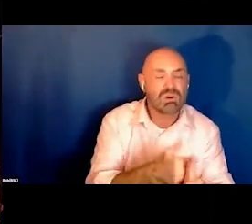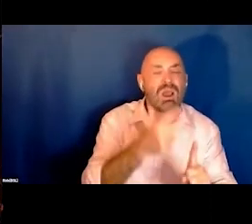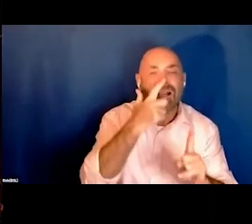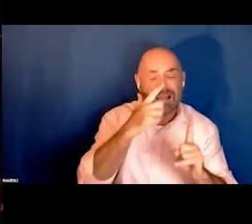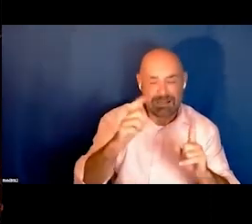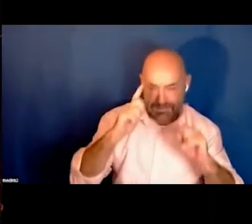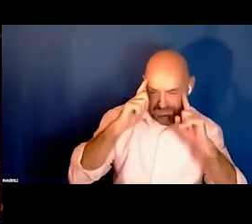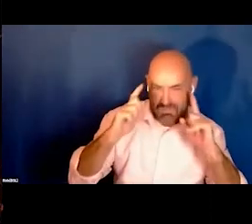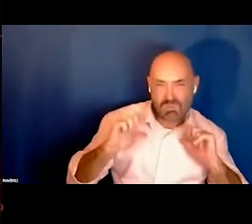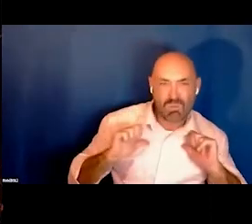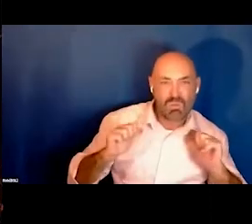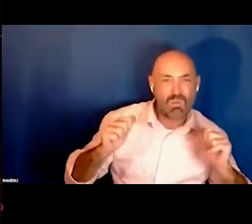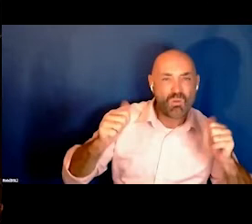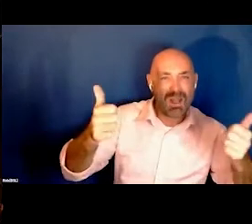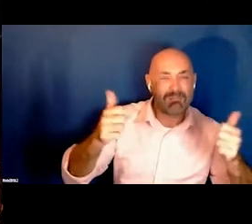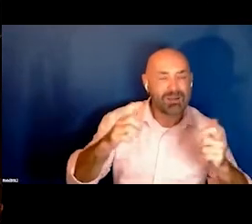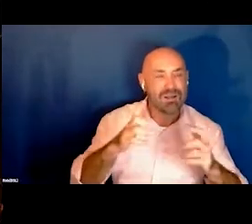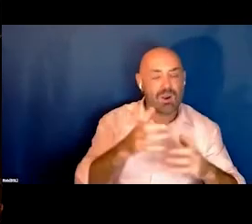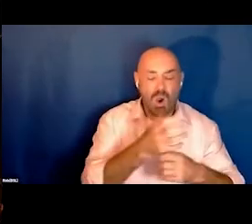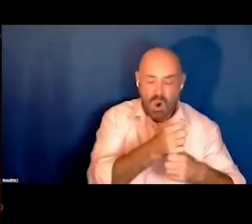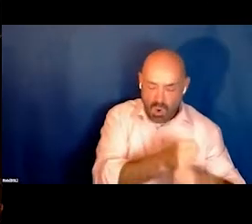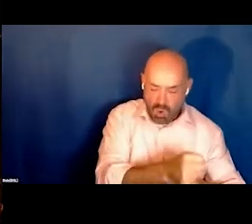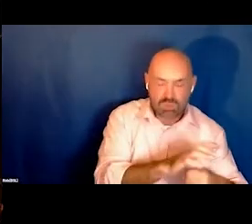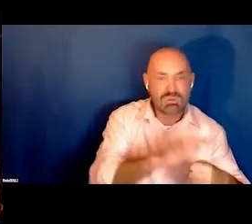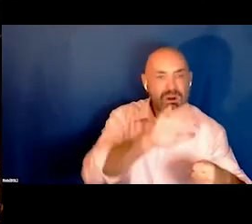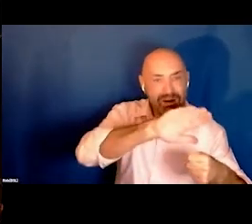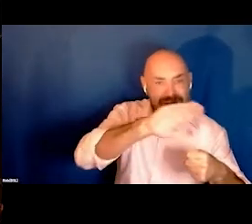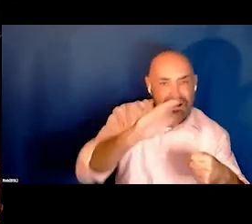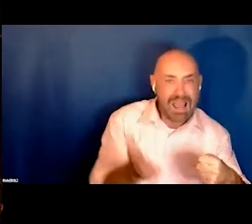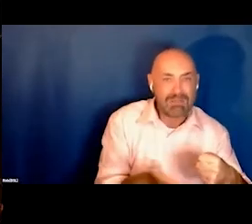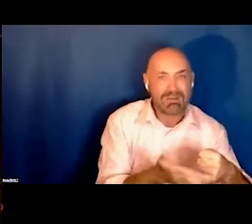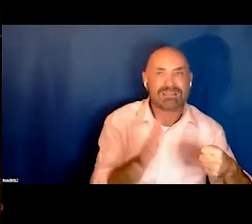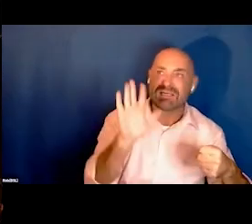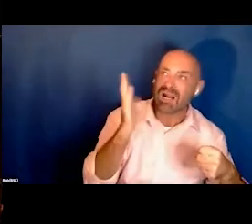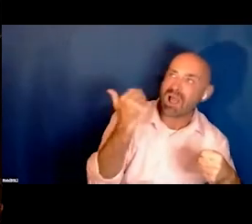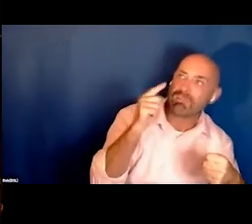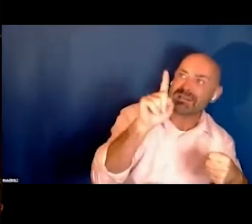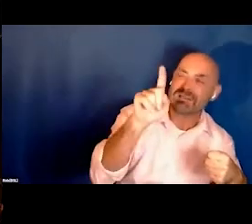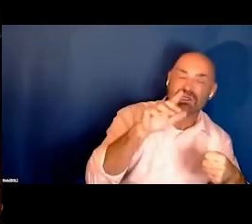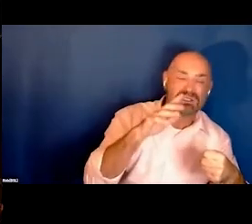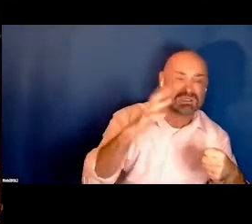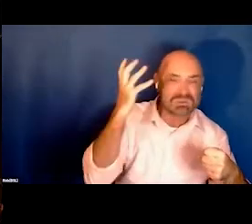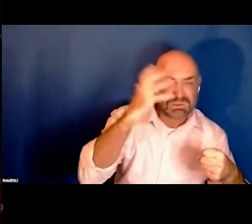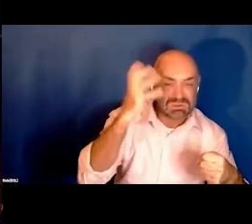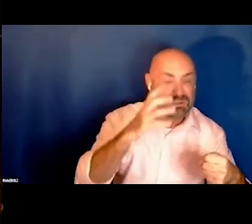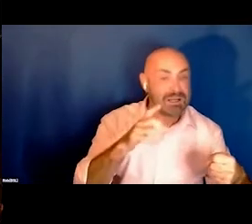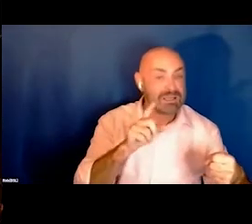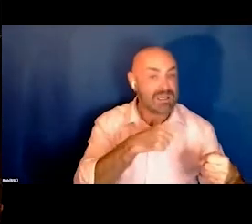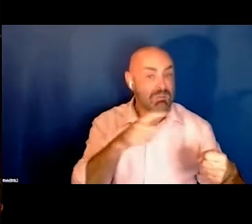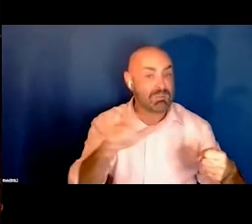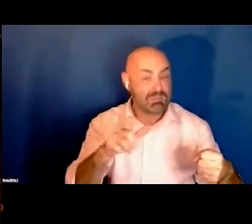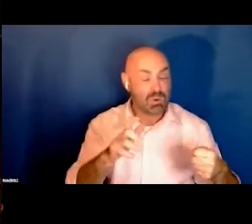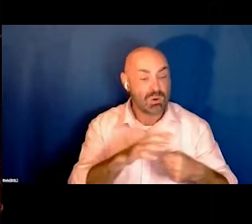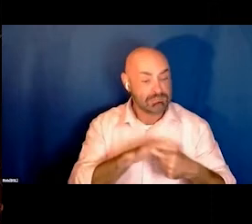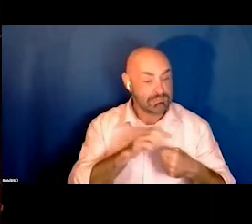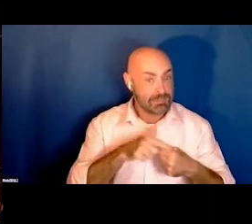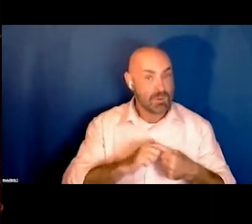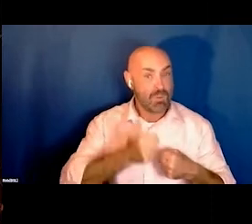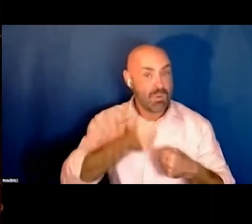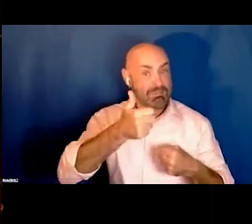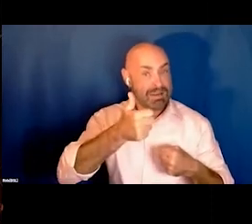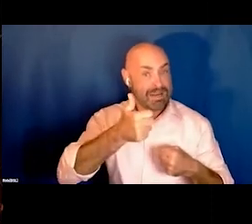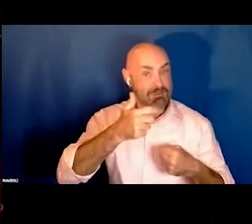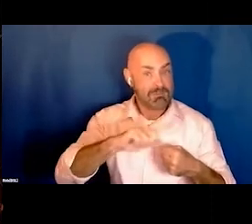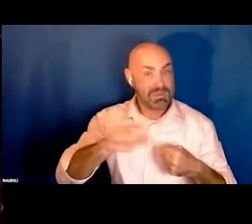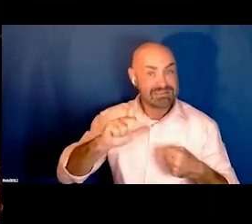and hold that climate distress. And we're seeing that young people who are worried but still experience well-being have higher